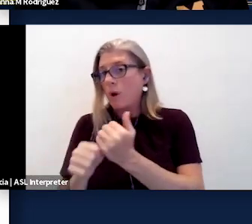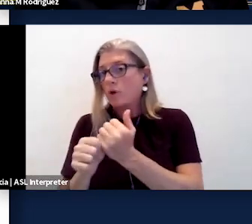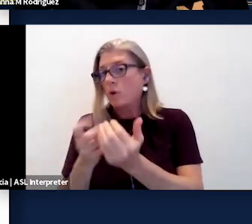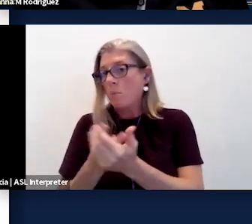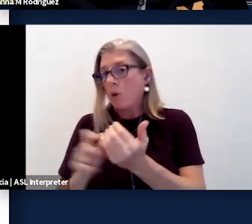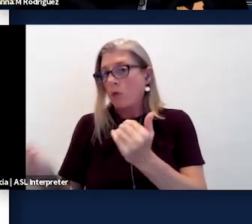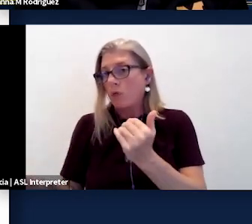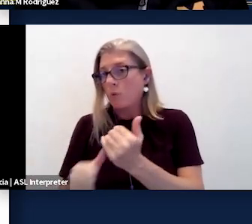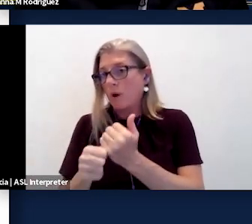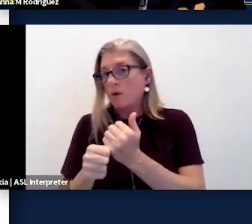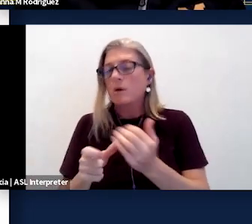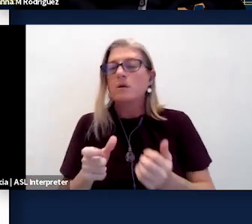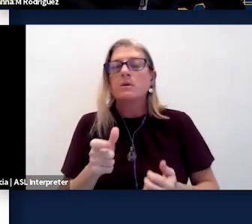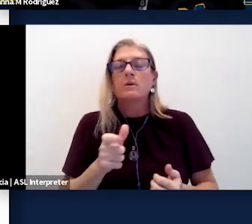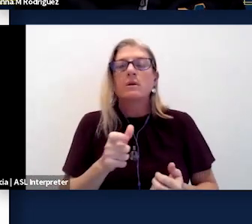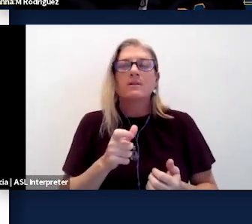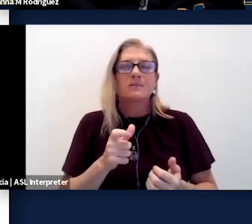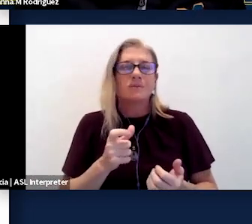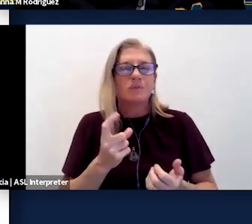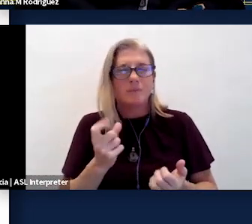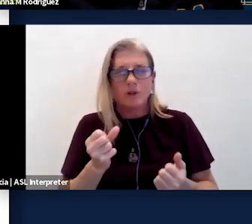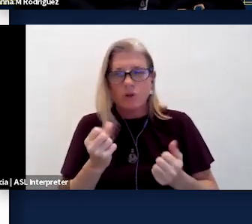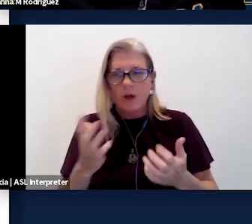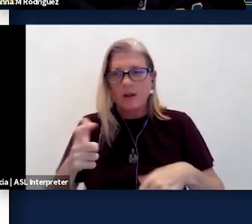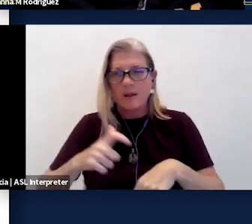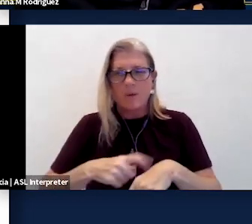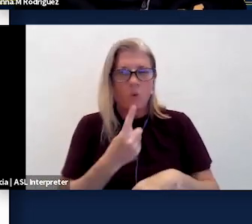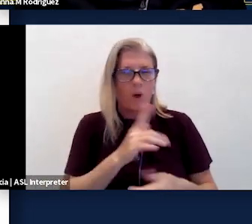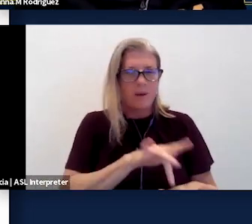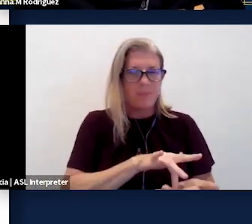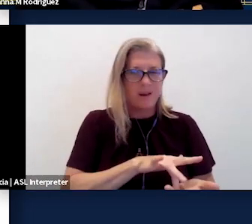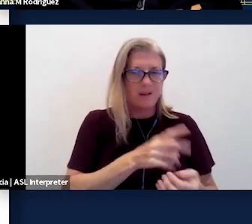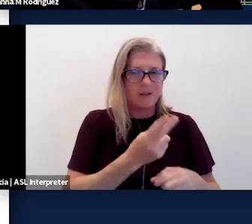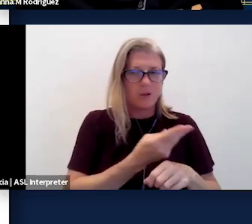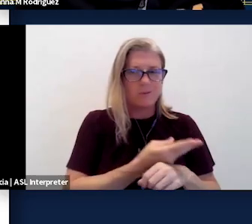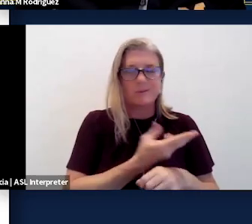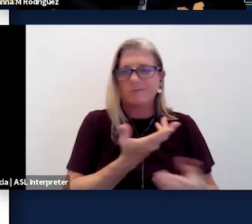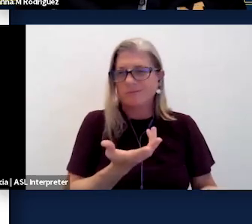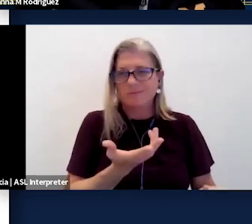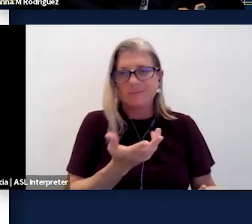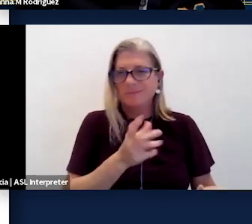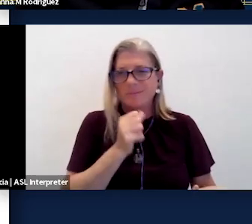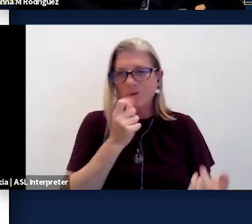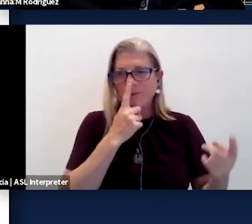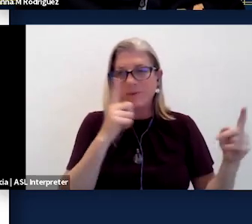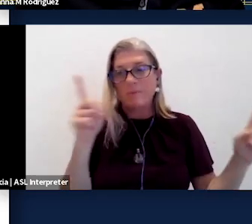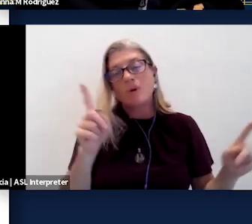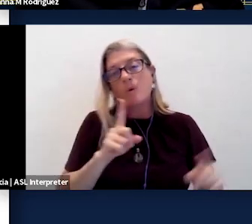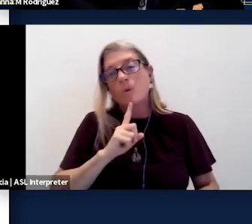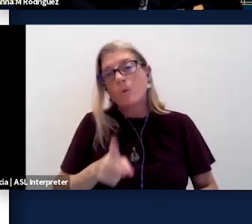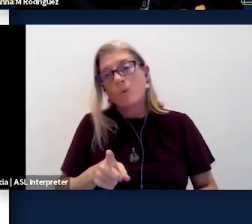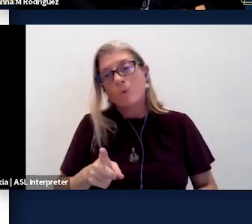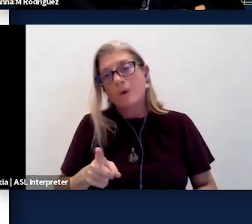Because a lot of times, one medication or the other has been used and then people are like, well, it's not effective, but really it